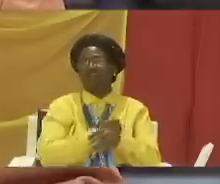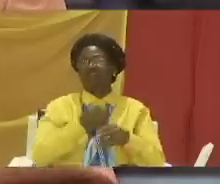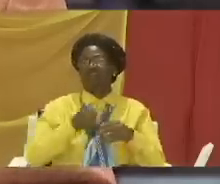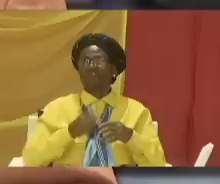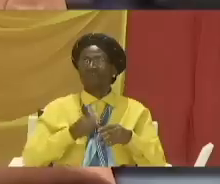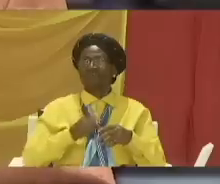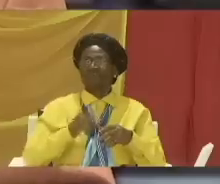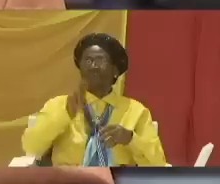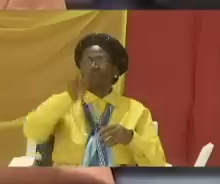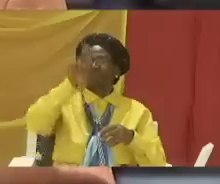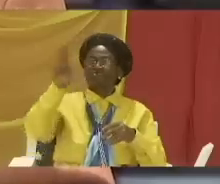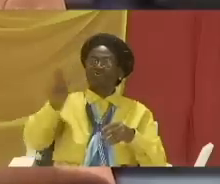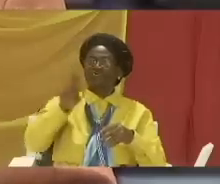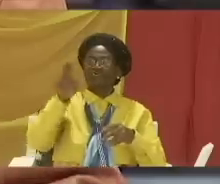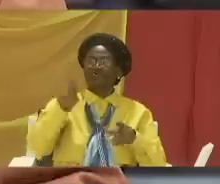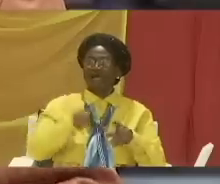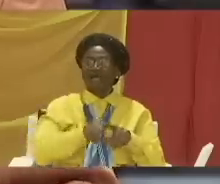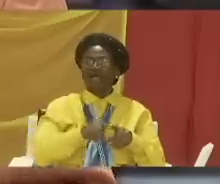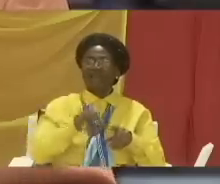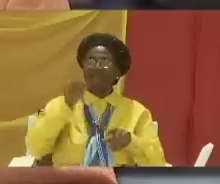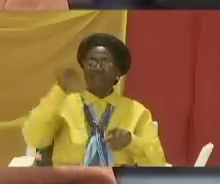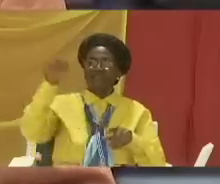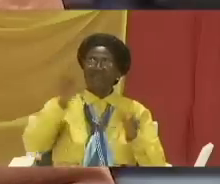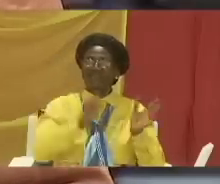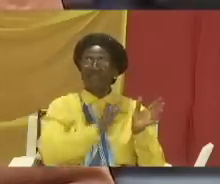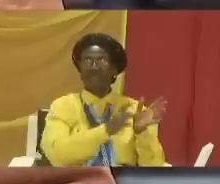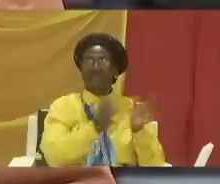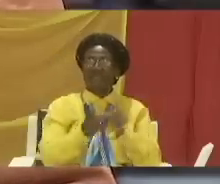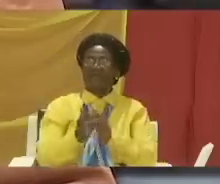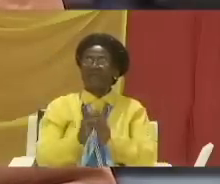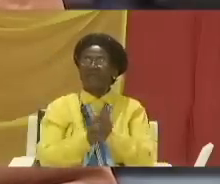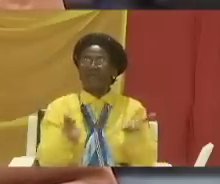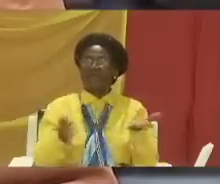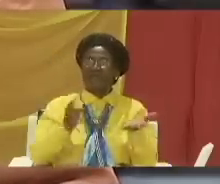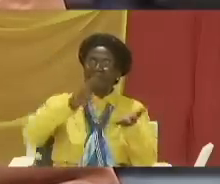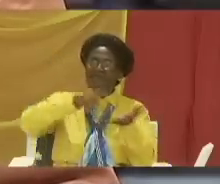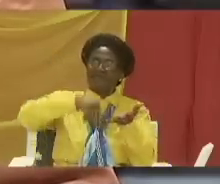used as his text or referred to,